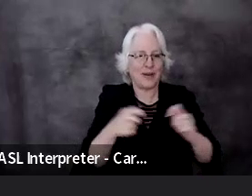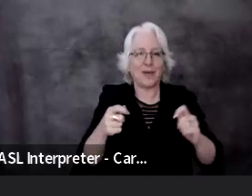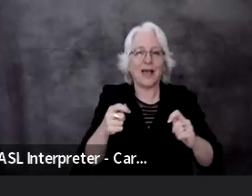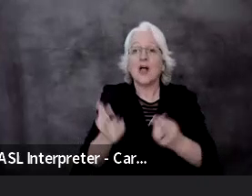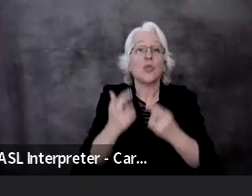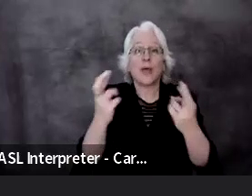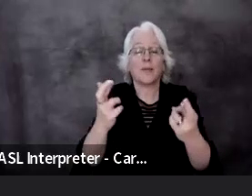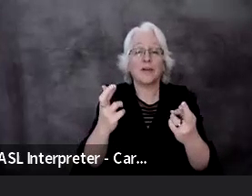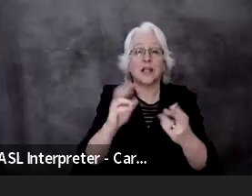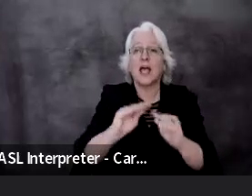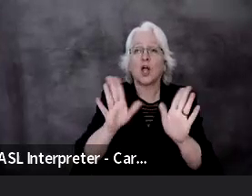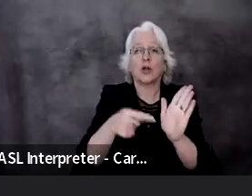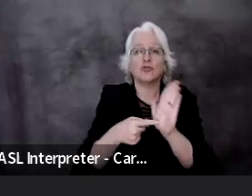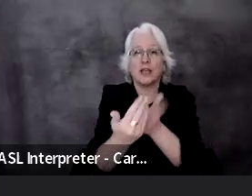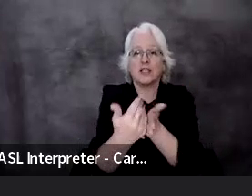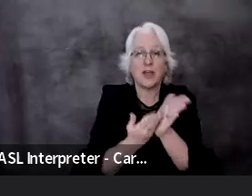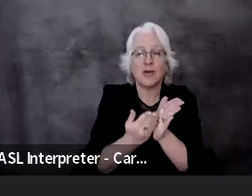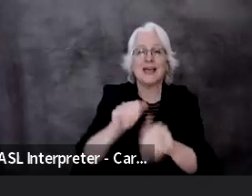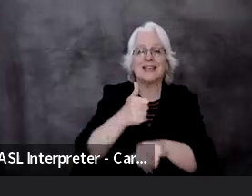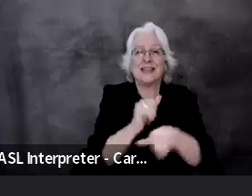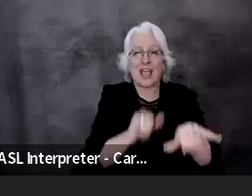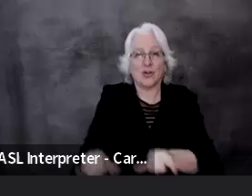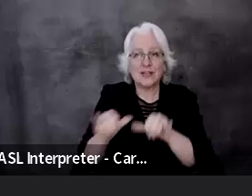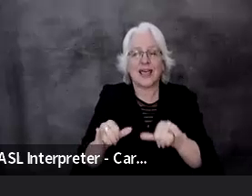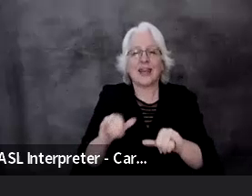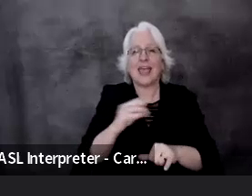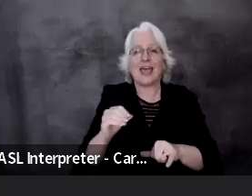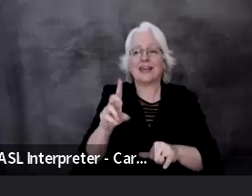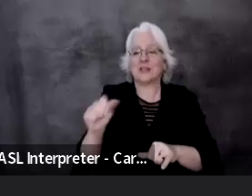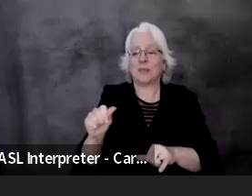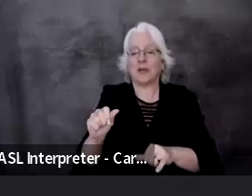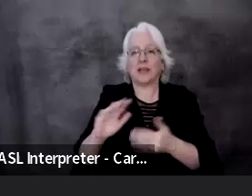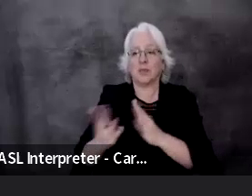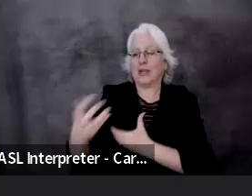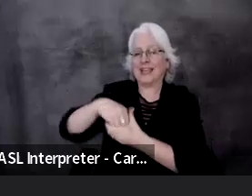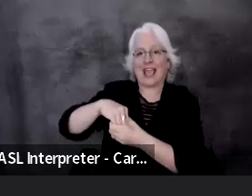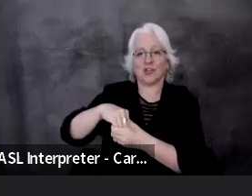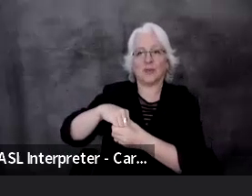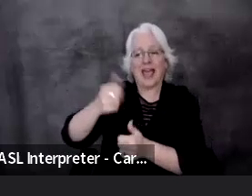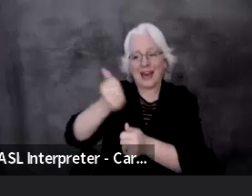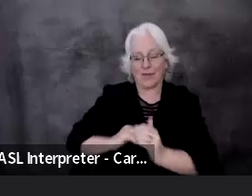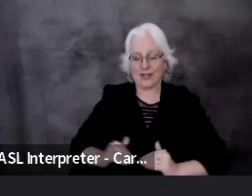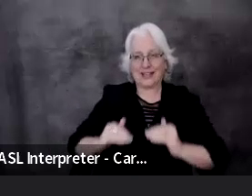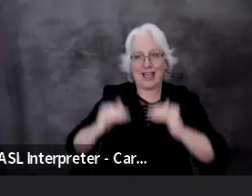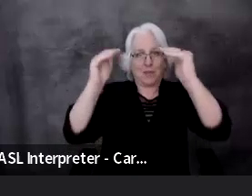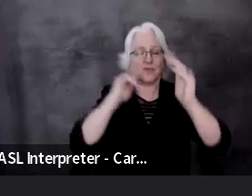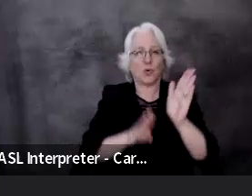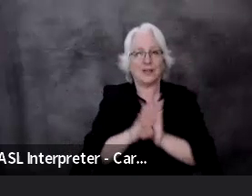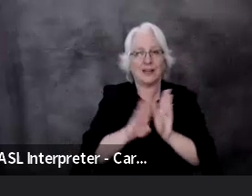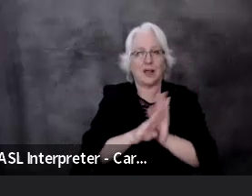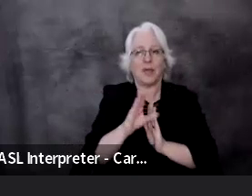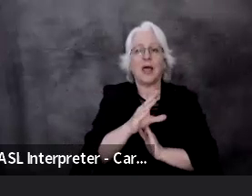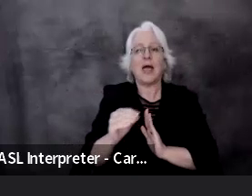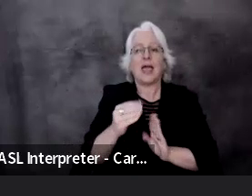include transparency, standard setting, and disability community engagement at every stage of development. We publish